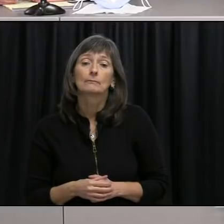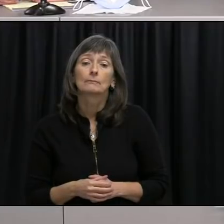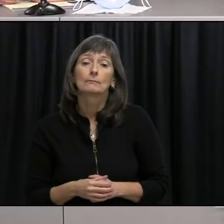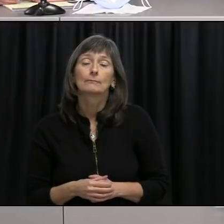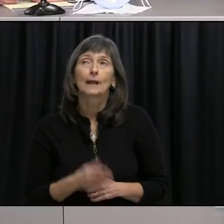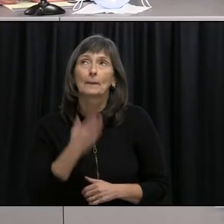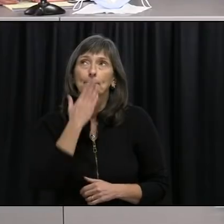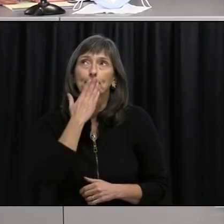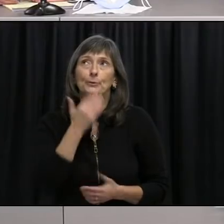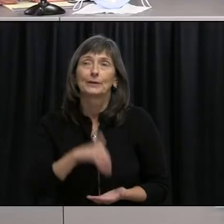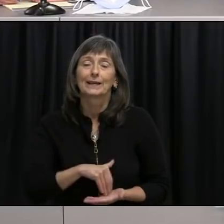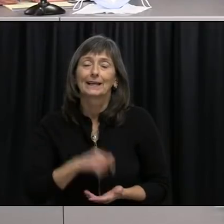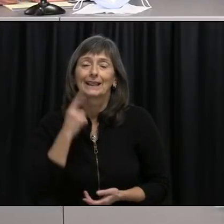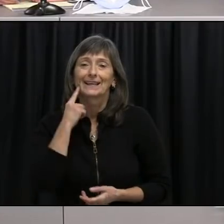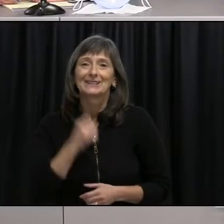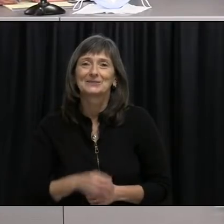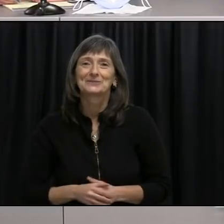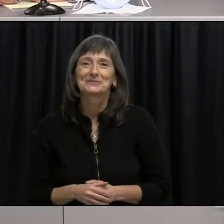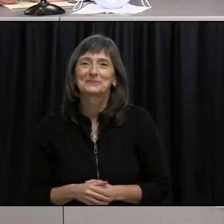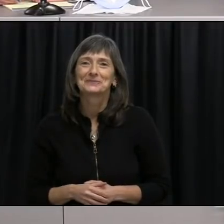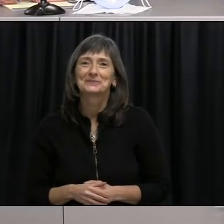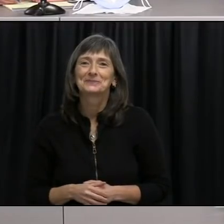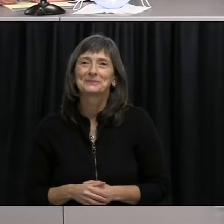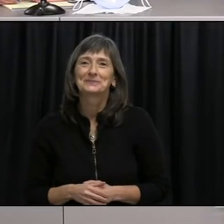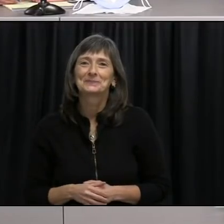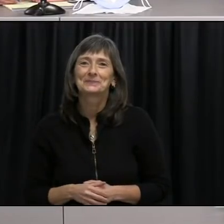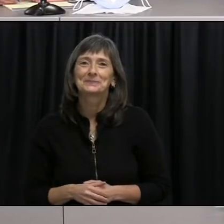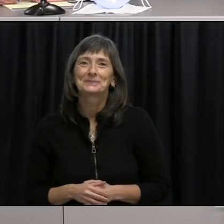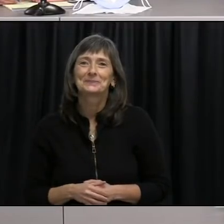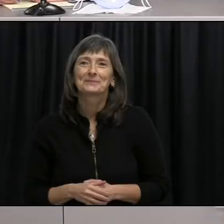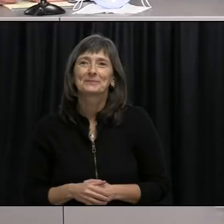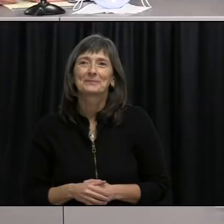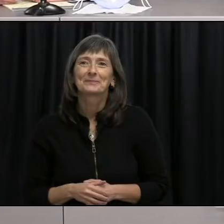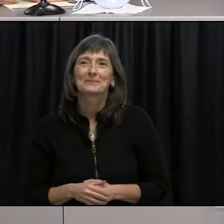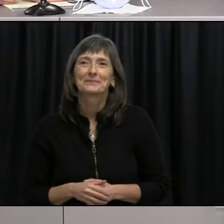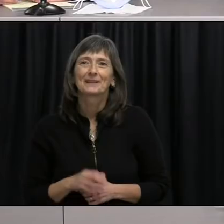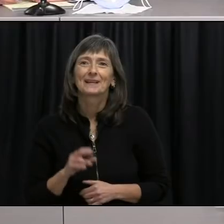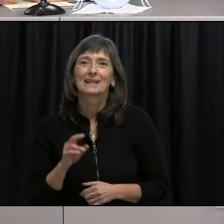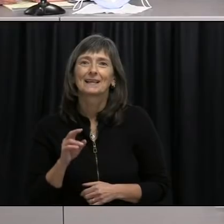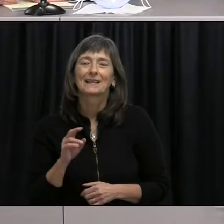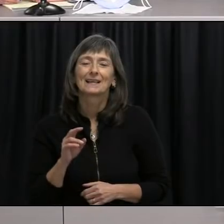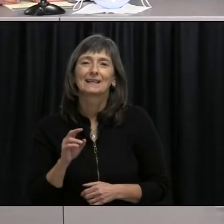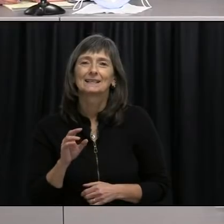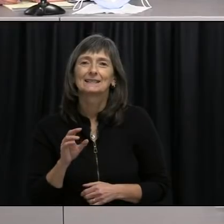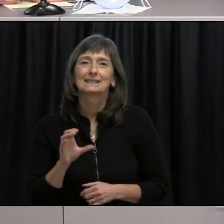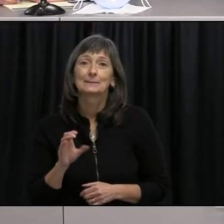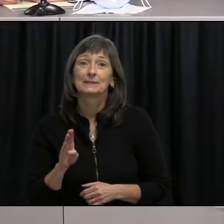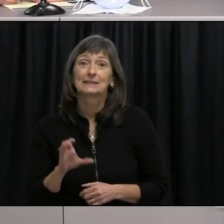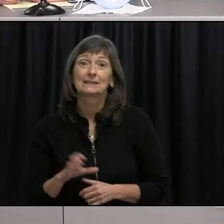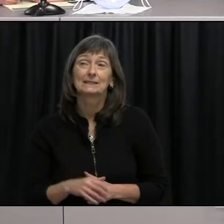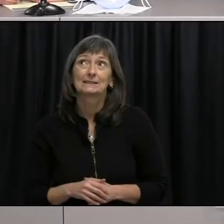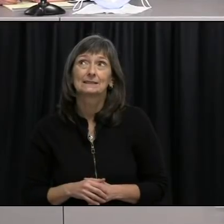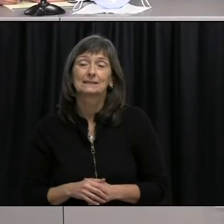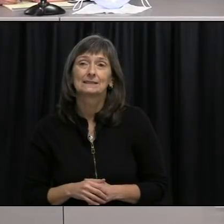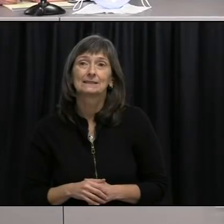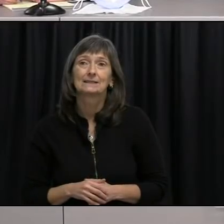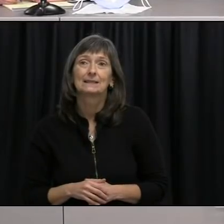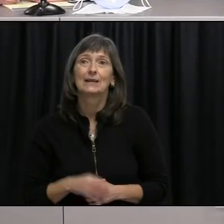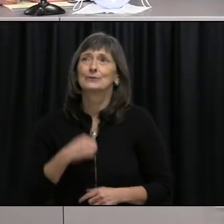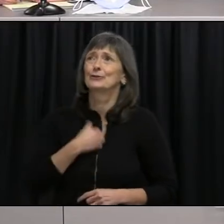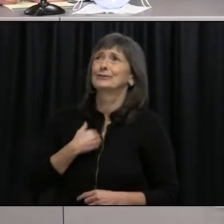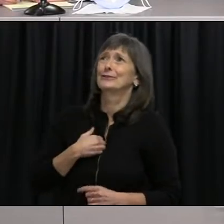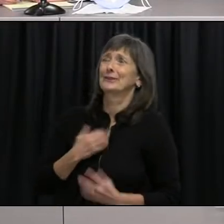Mark's on mute again, I think. Yeah. Kellyanne Roberts, do you have any further questions? Yes. Sorry,